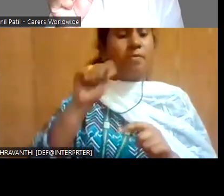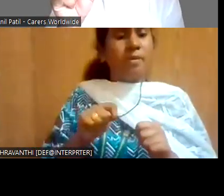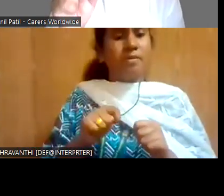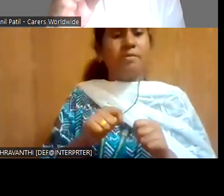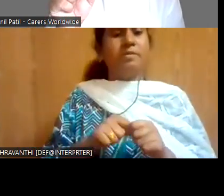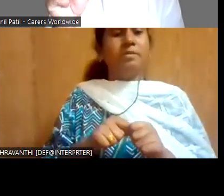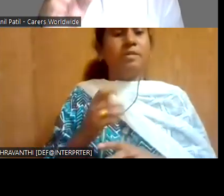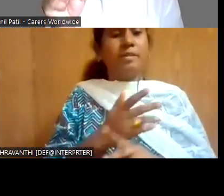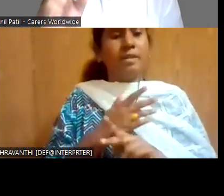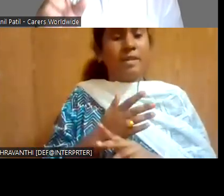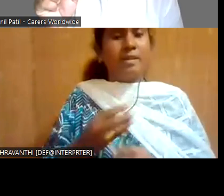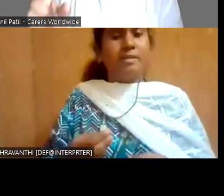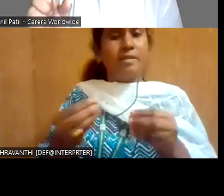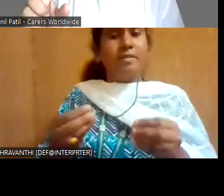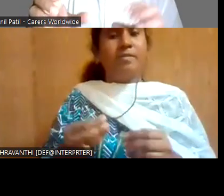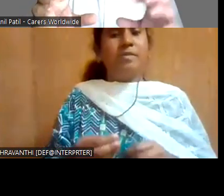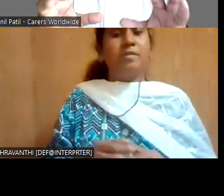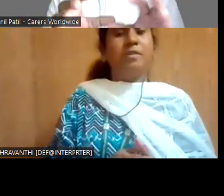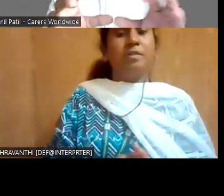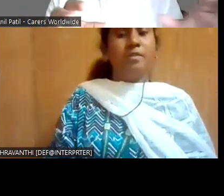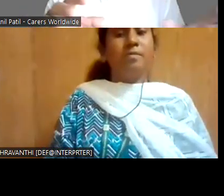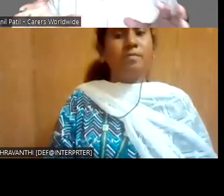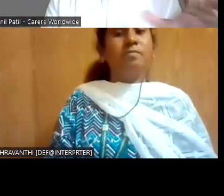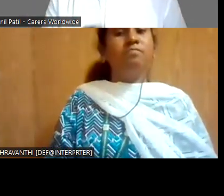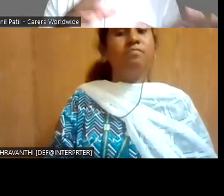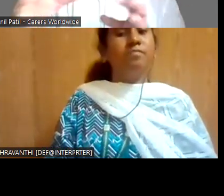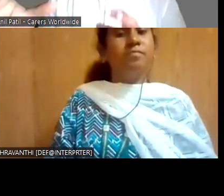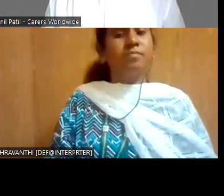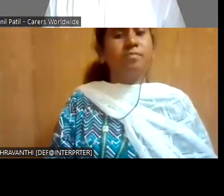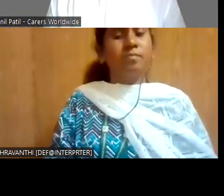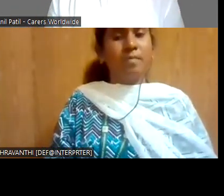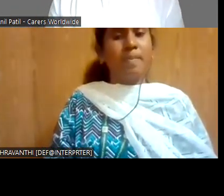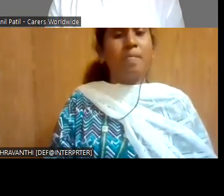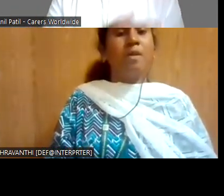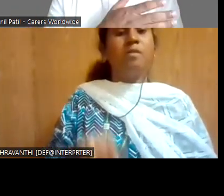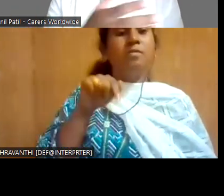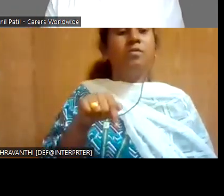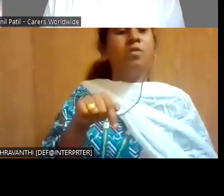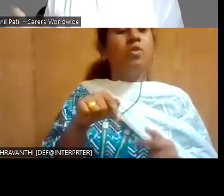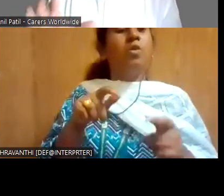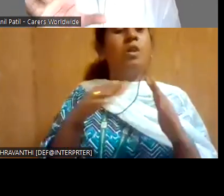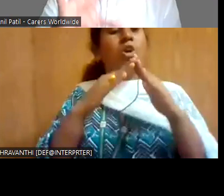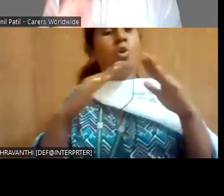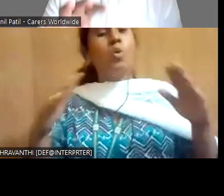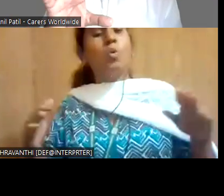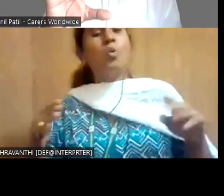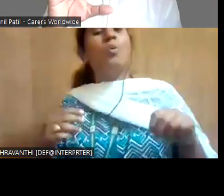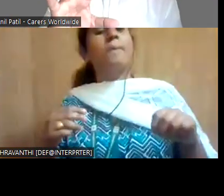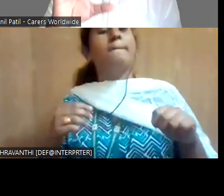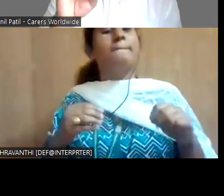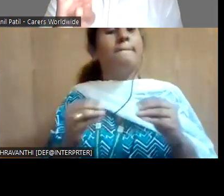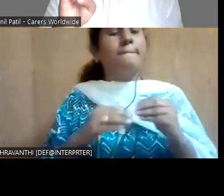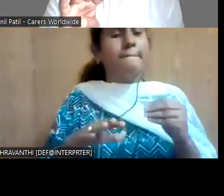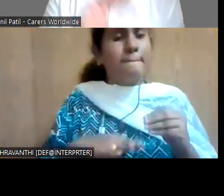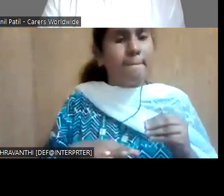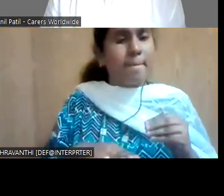between 350 to 500 rupees per day. These are home-based activities, various, and part of that, we have